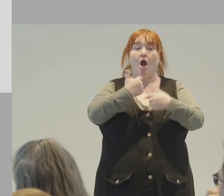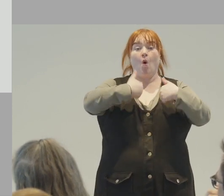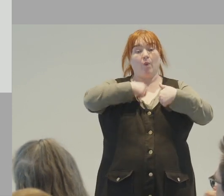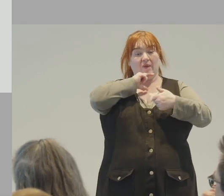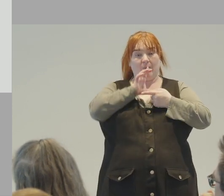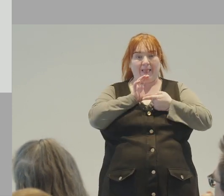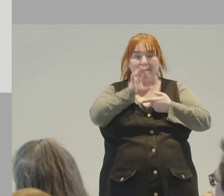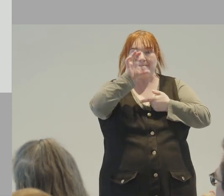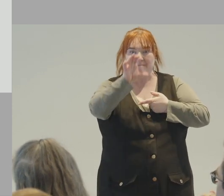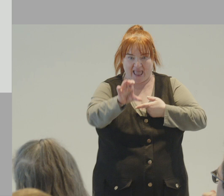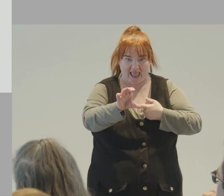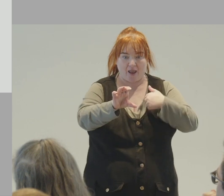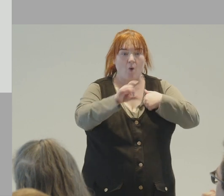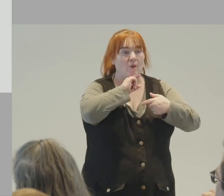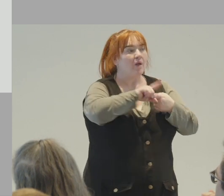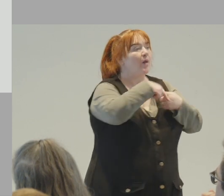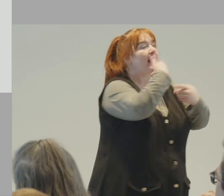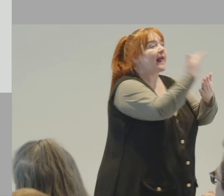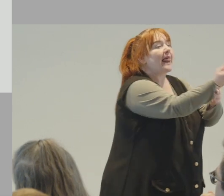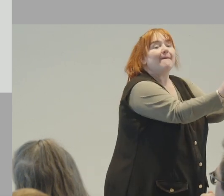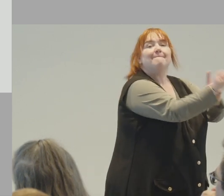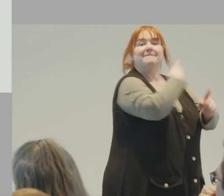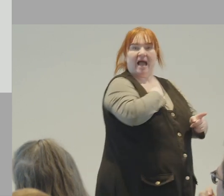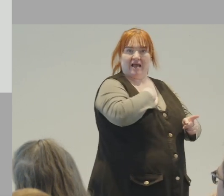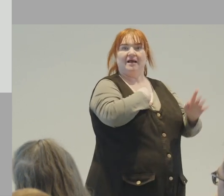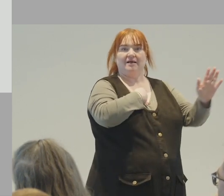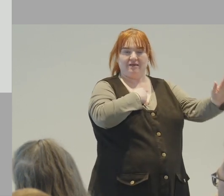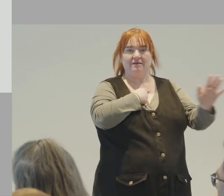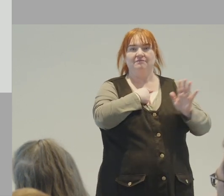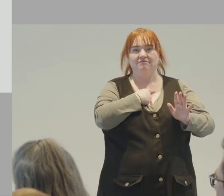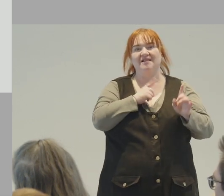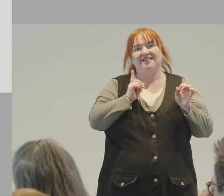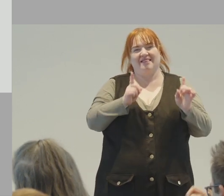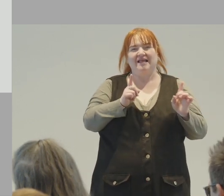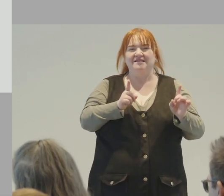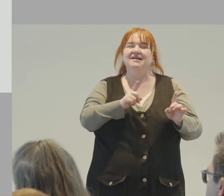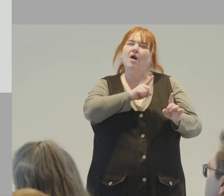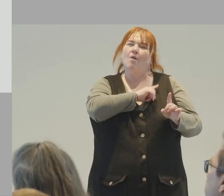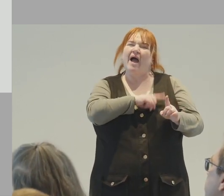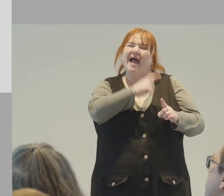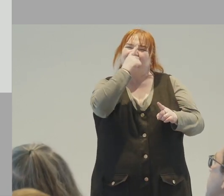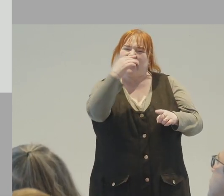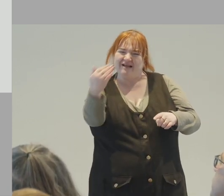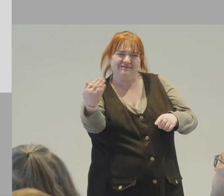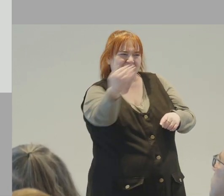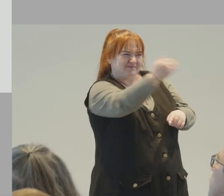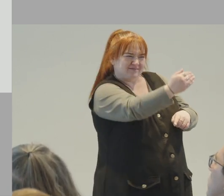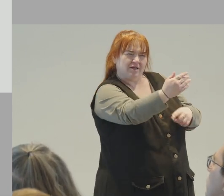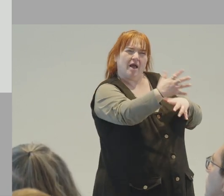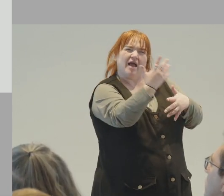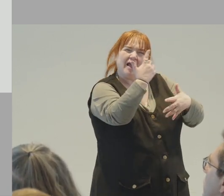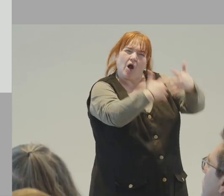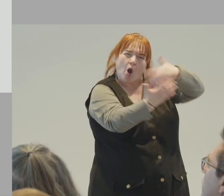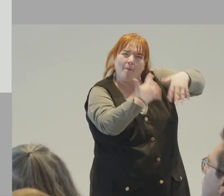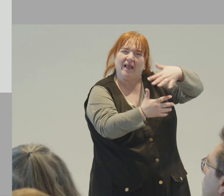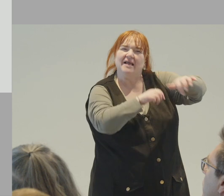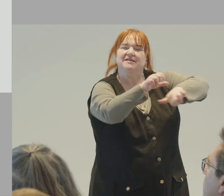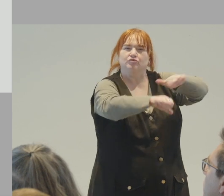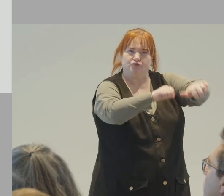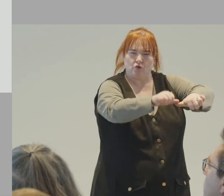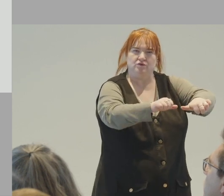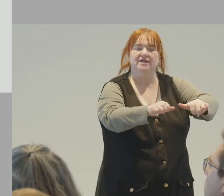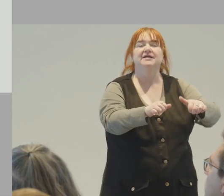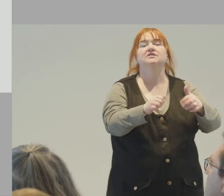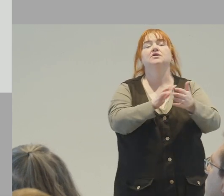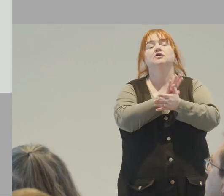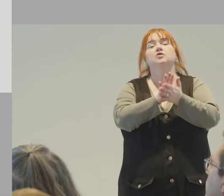that the artist themselves doesn't have to pay the support worker and claim the money back because it's a complicated process. So in access to work's eyes, in DWP's